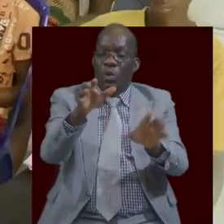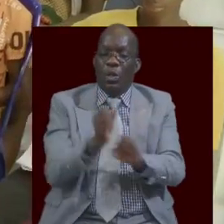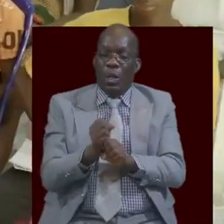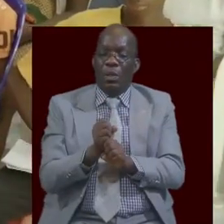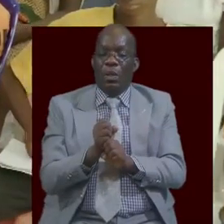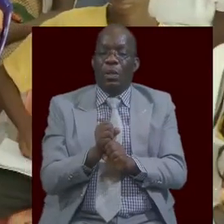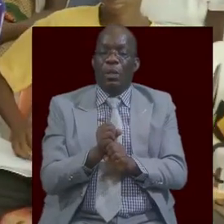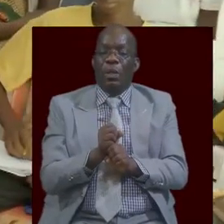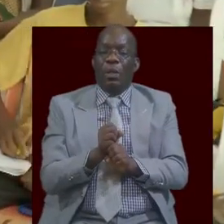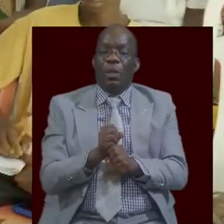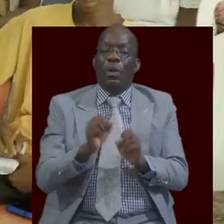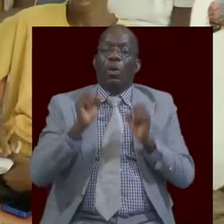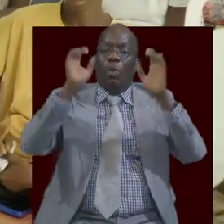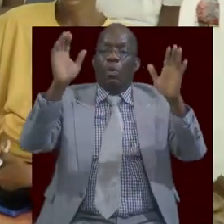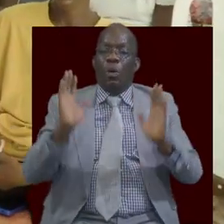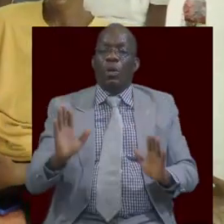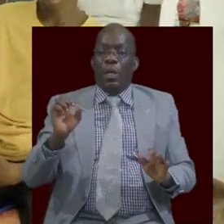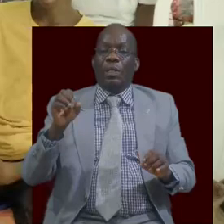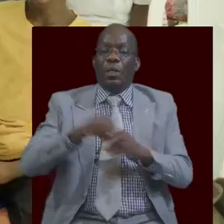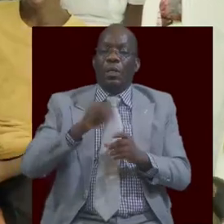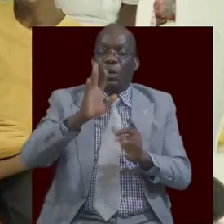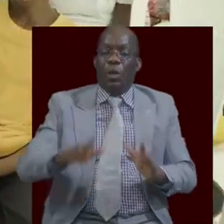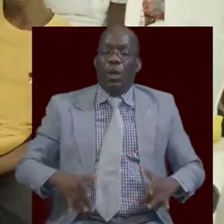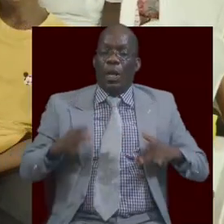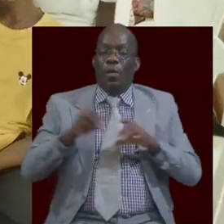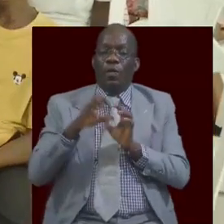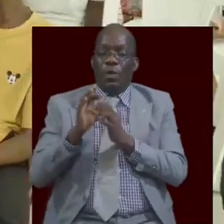Exploits in your life in Jesus' name.